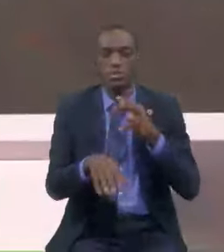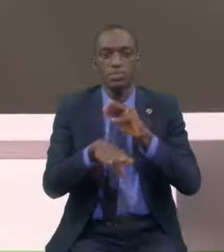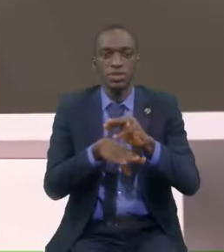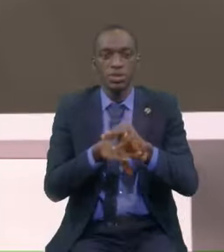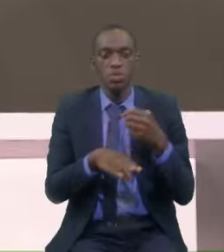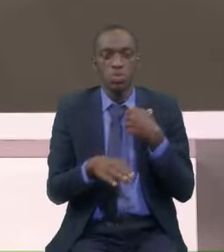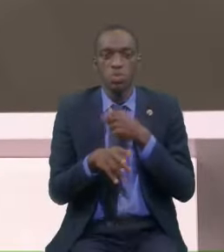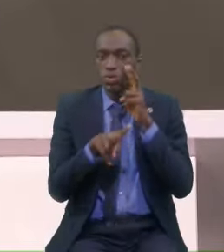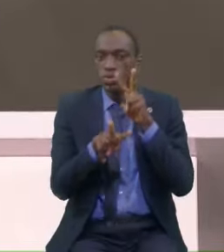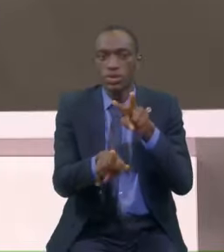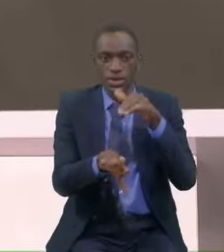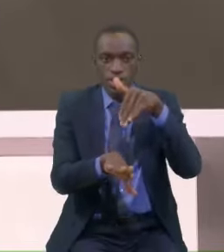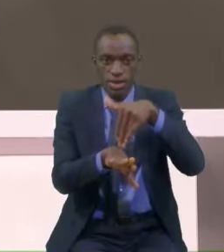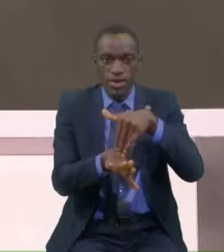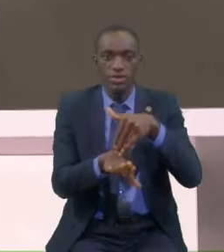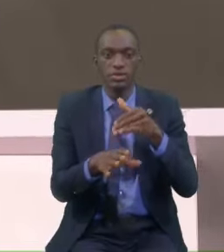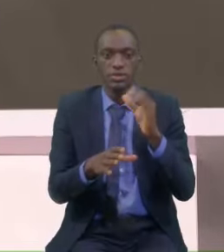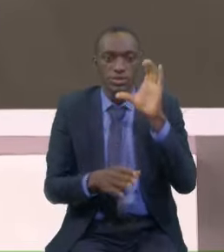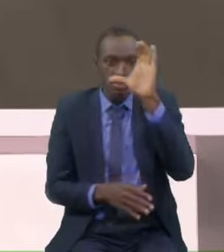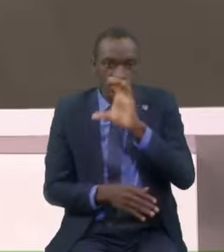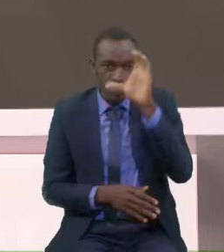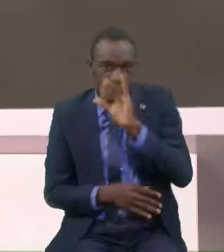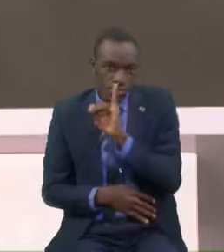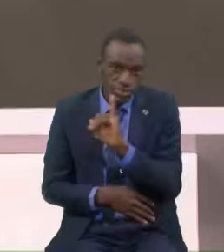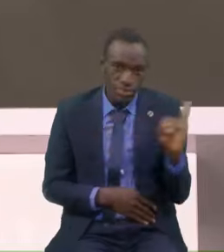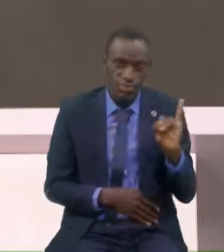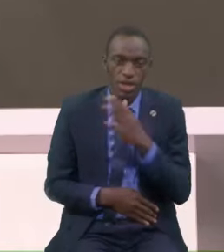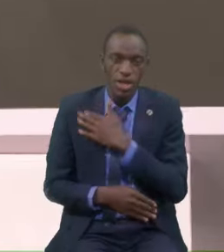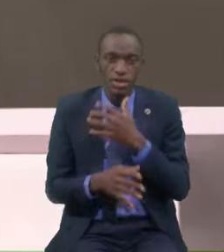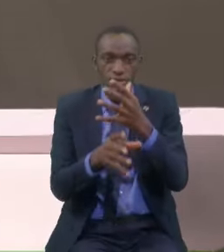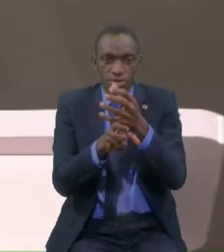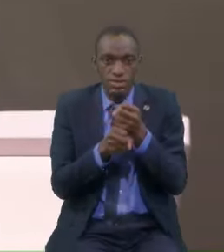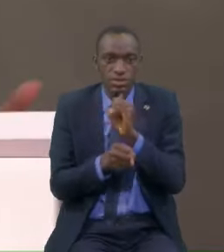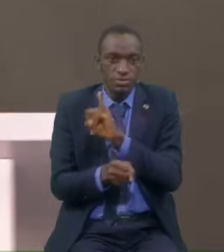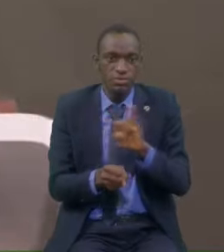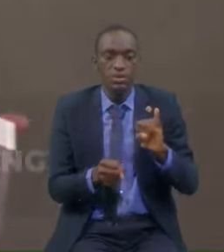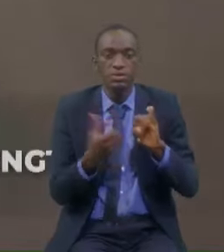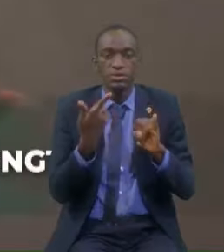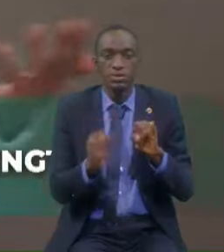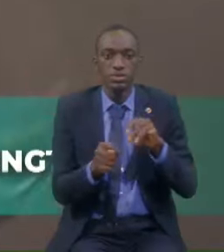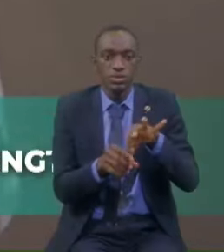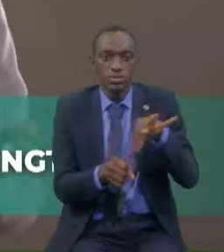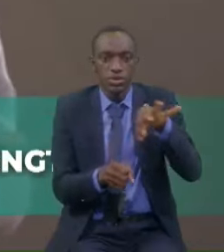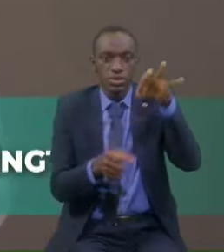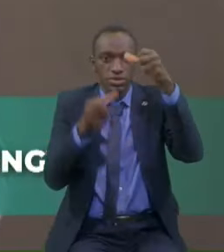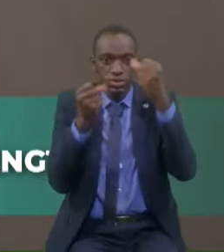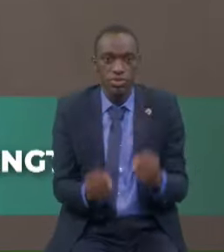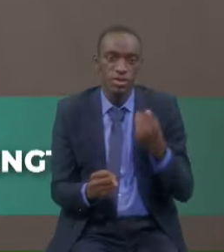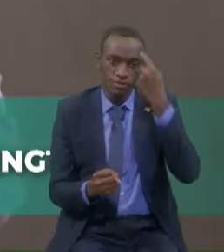seeking and receiving the Spirit's strength for ministry. The strength of the